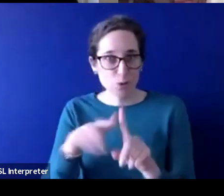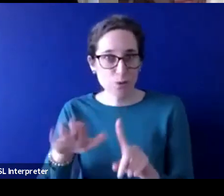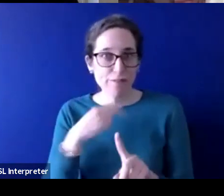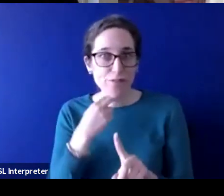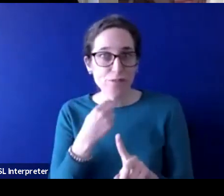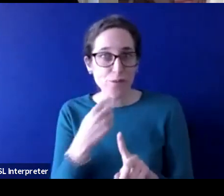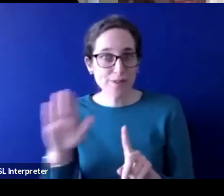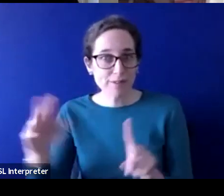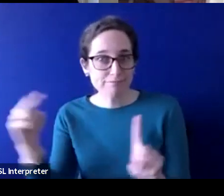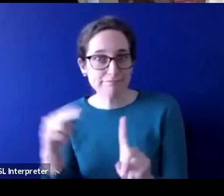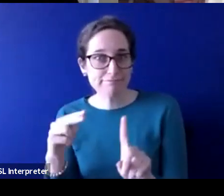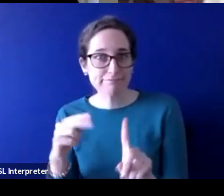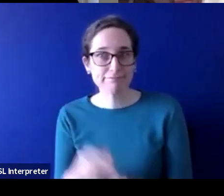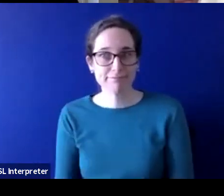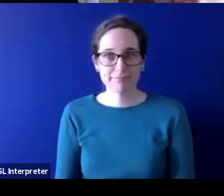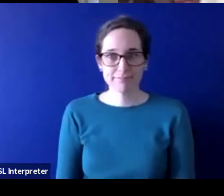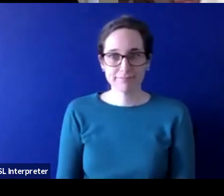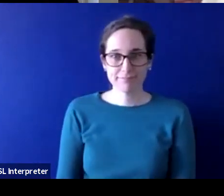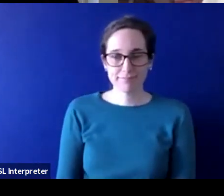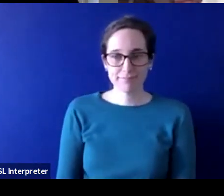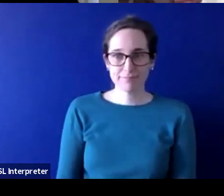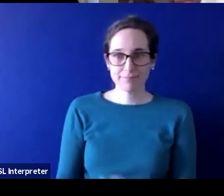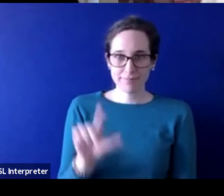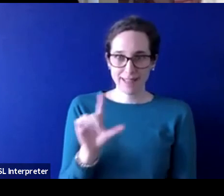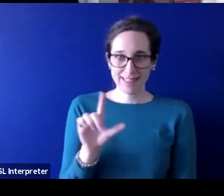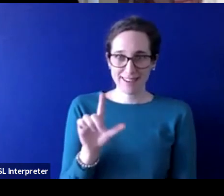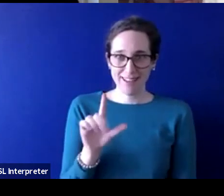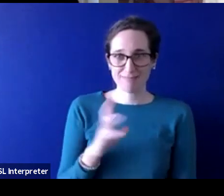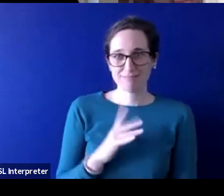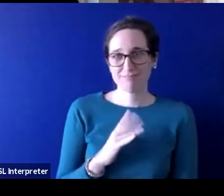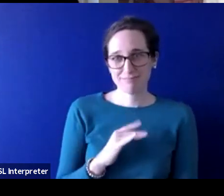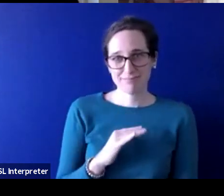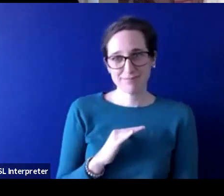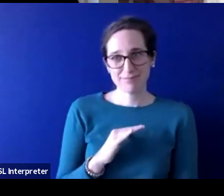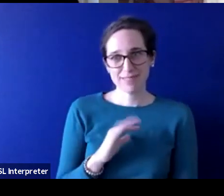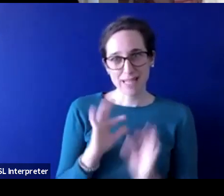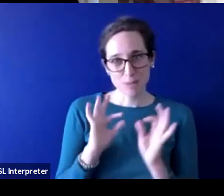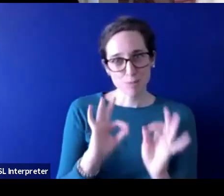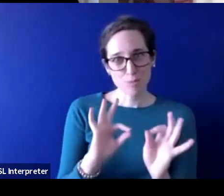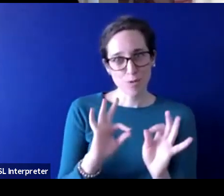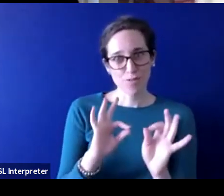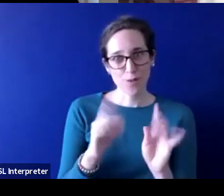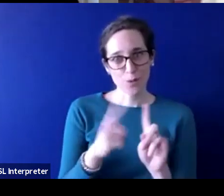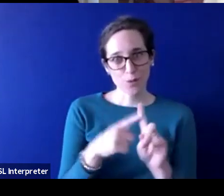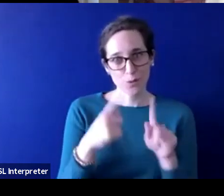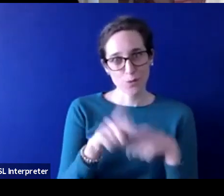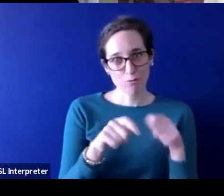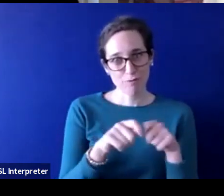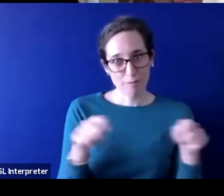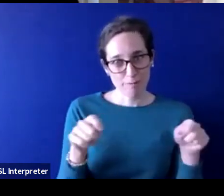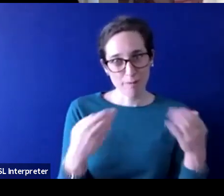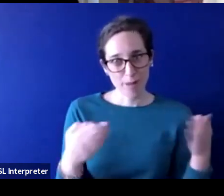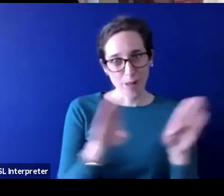that's a perfect way to kind of bring us to our closing today. I could talk to the three